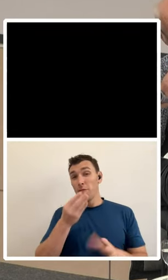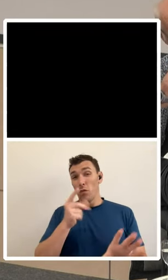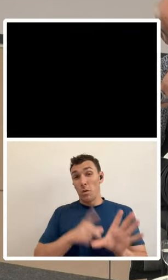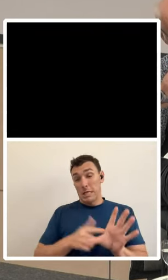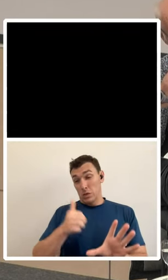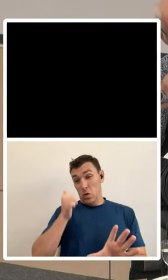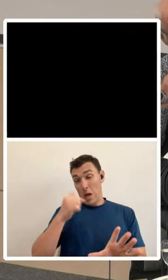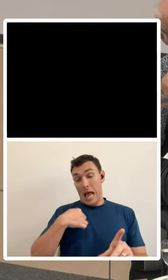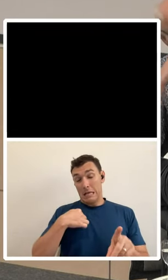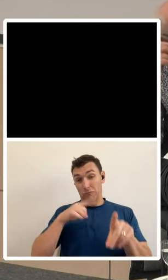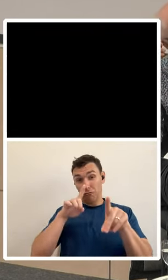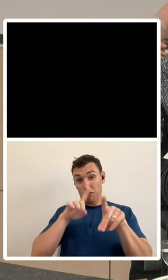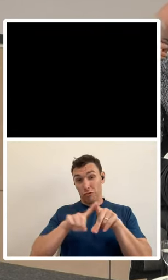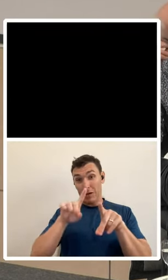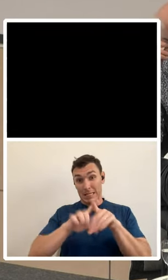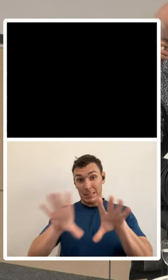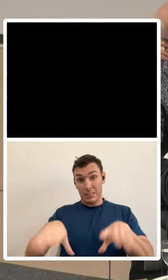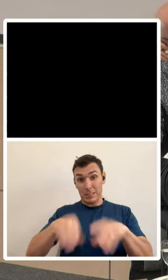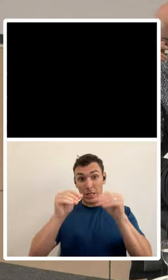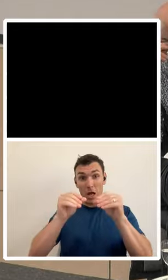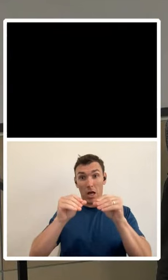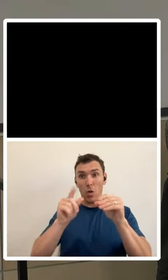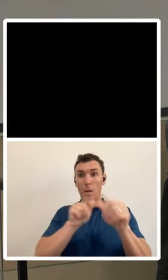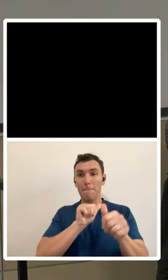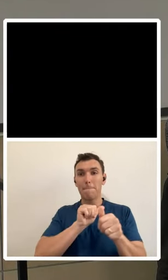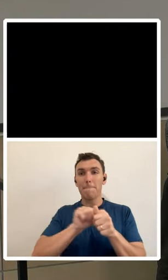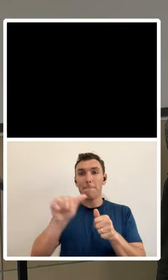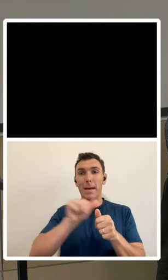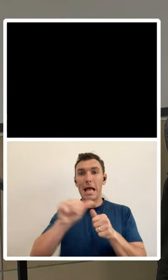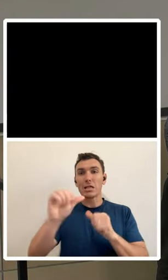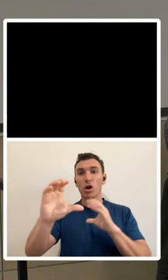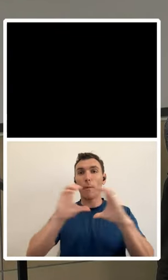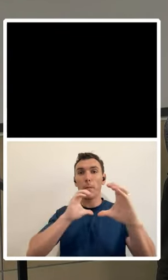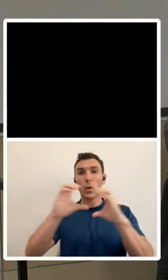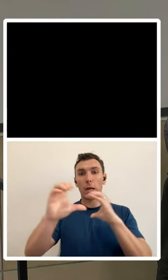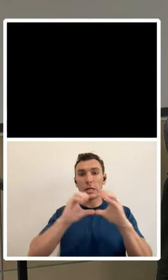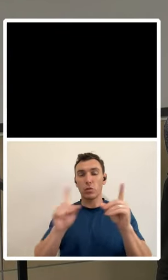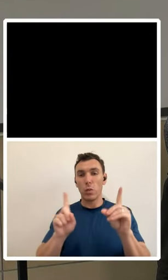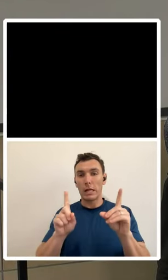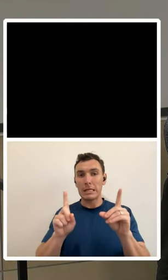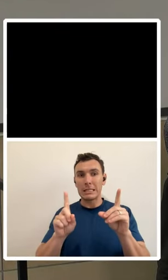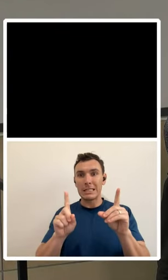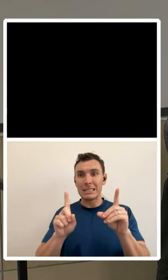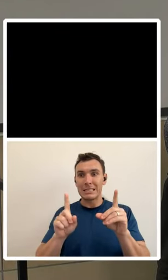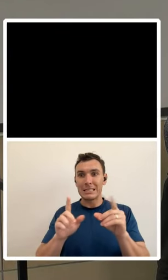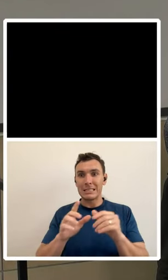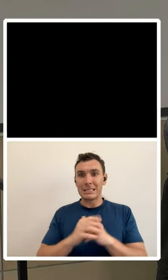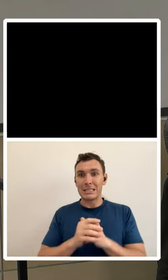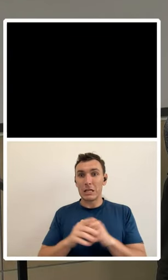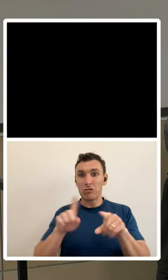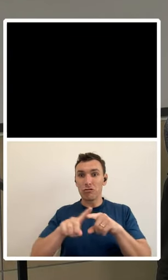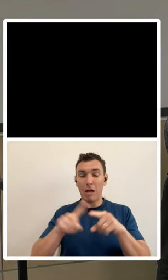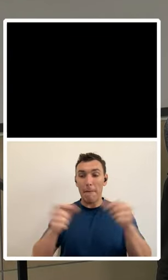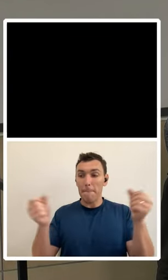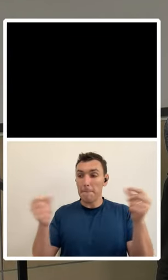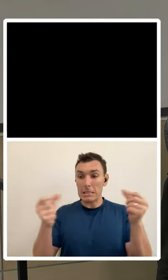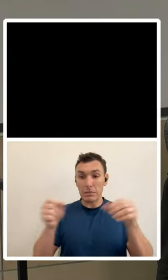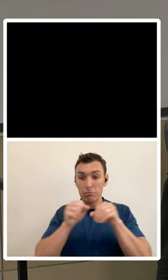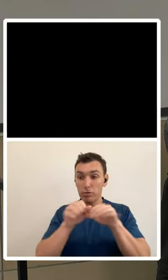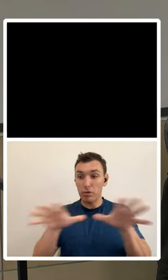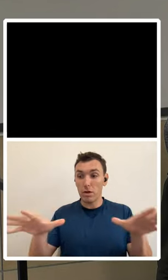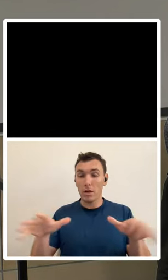the most effective communications tactic that we can use in getting that message across, which is the voice of millionaires, if you ask me at the